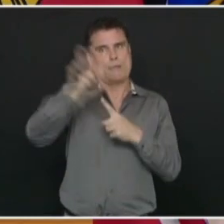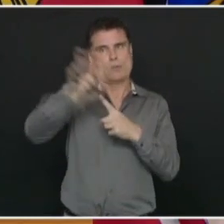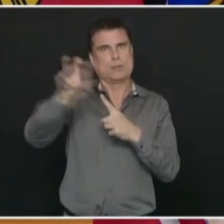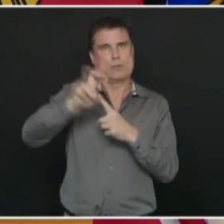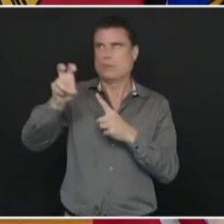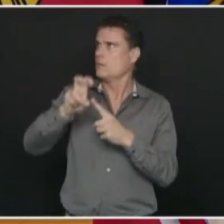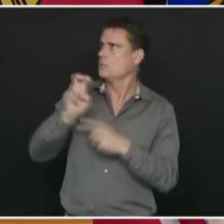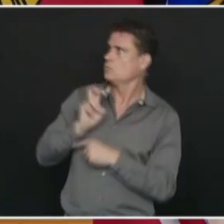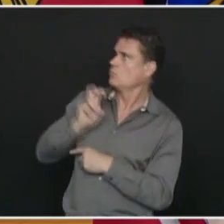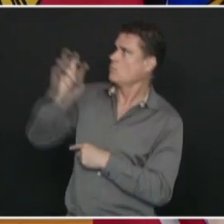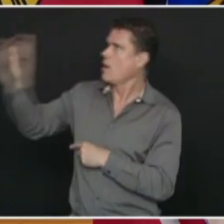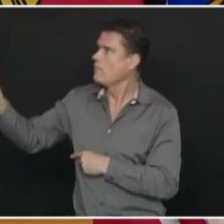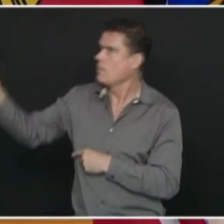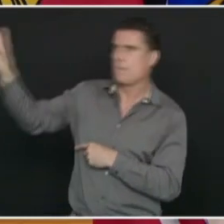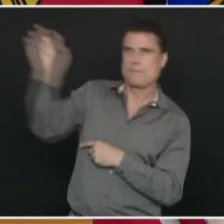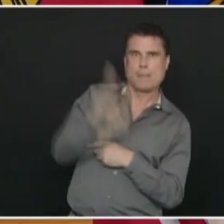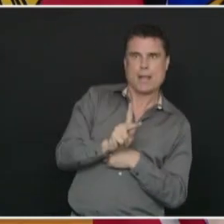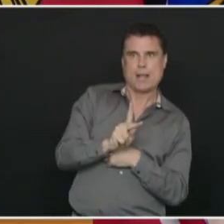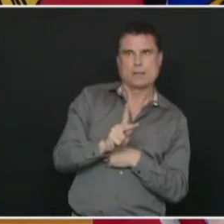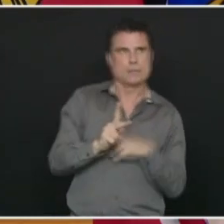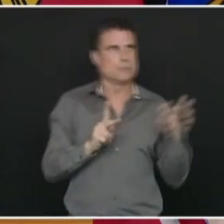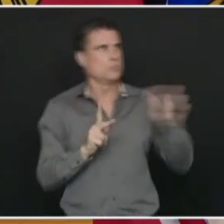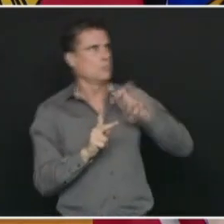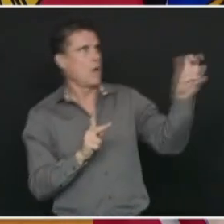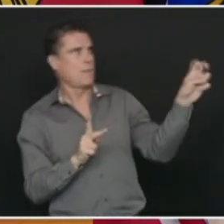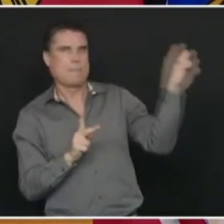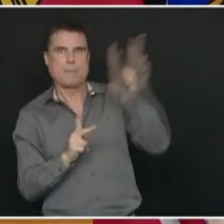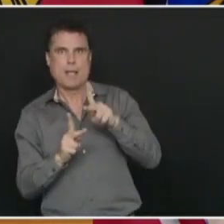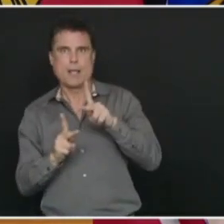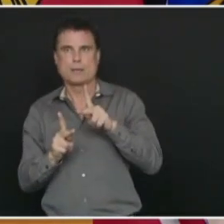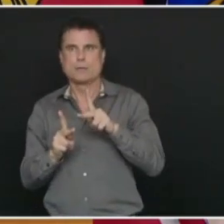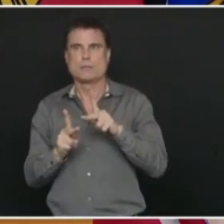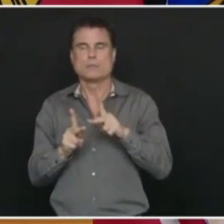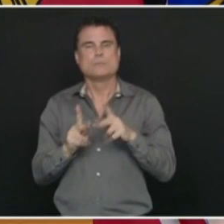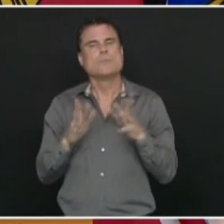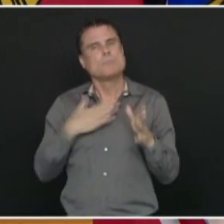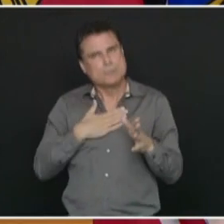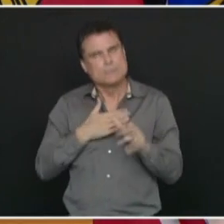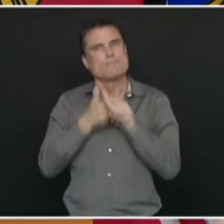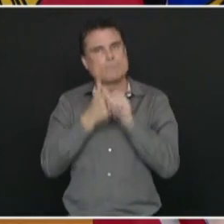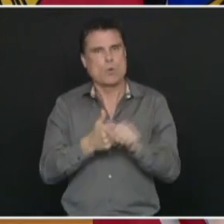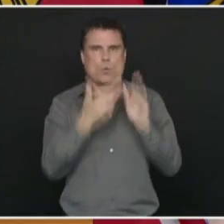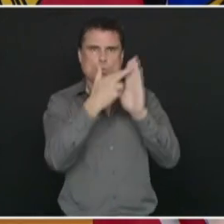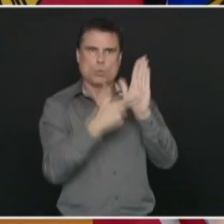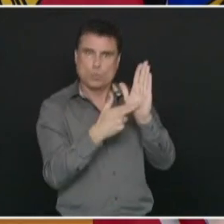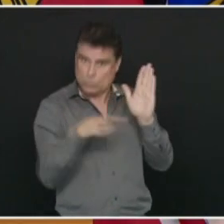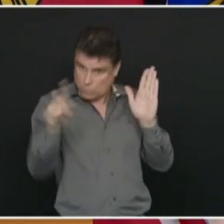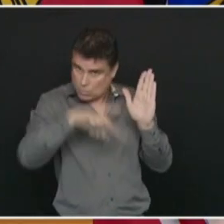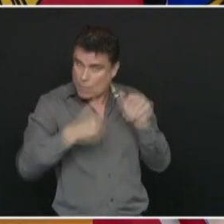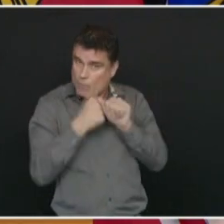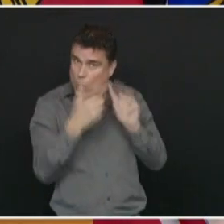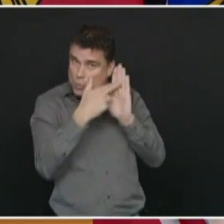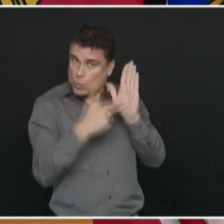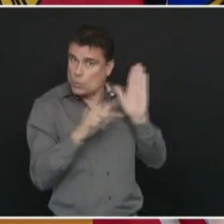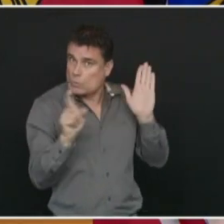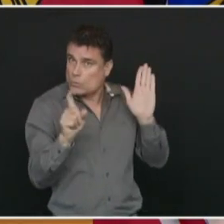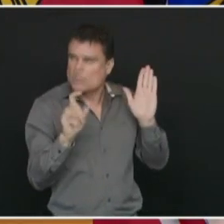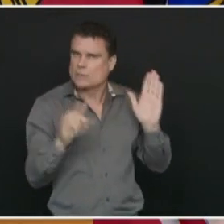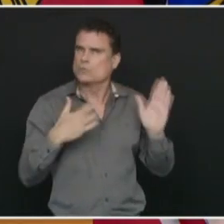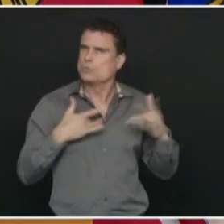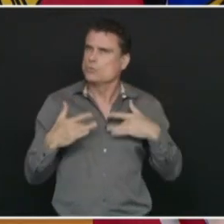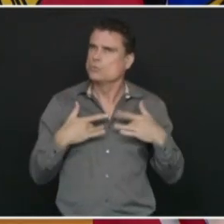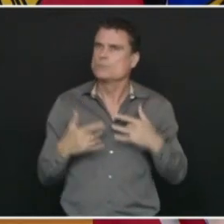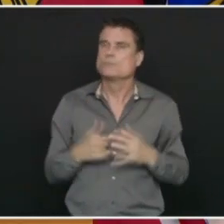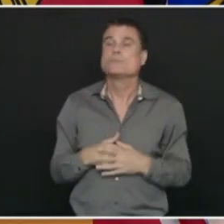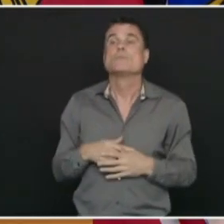between men and women. The reflection of the cases who are sick with COVID-19 being a higher proportion of